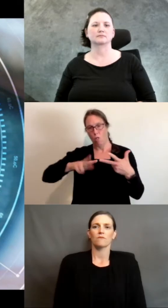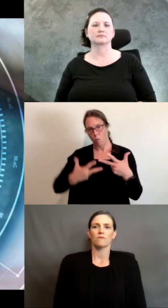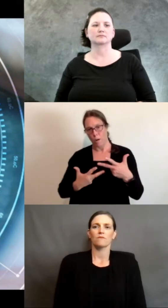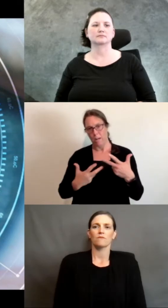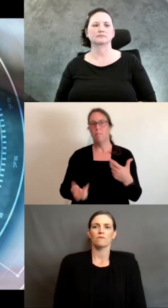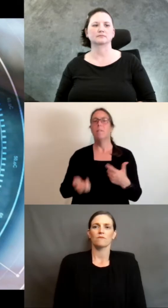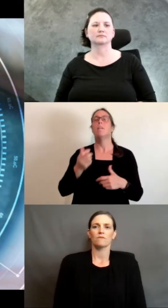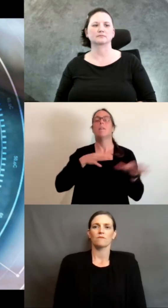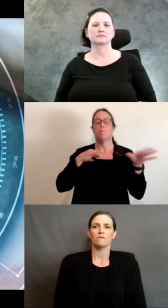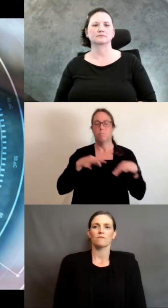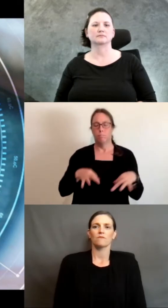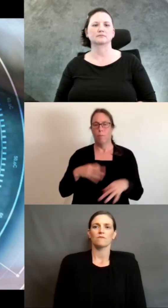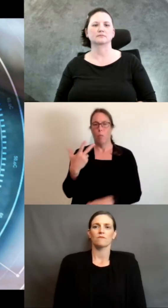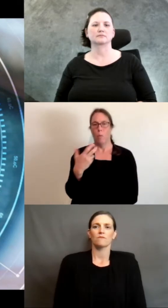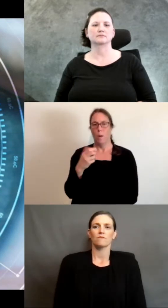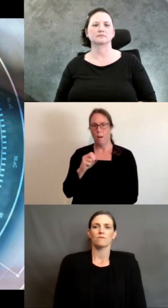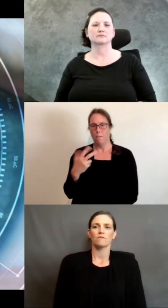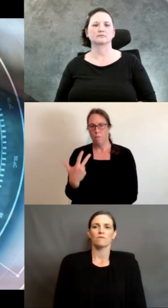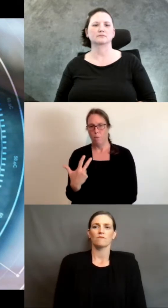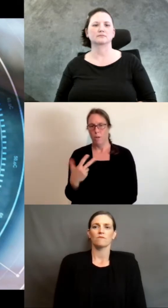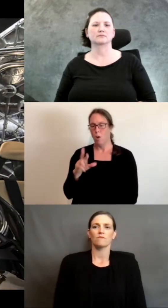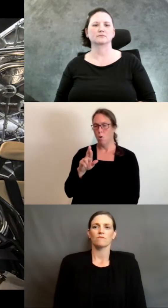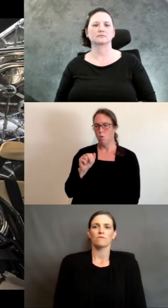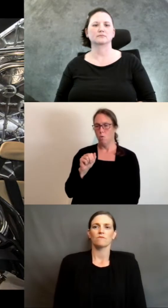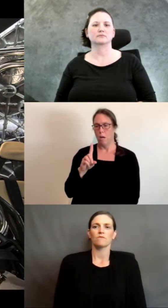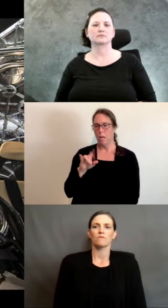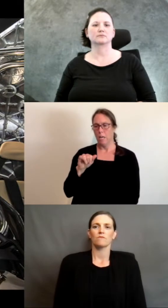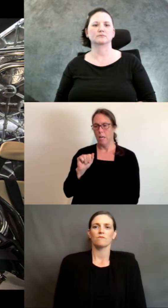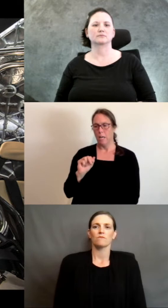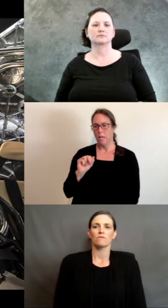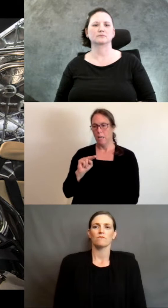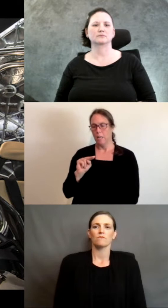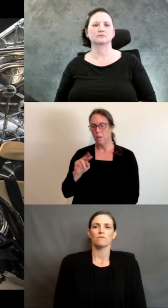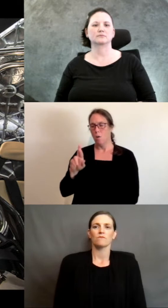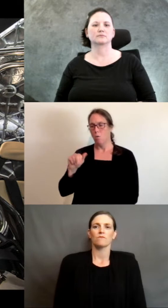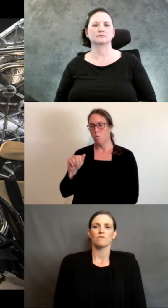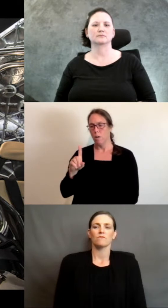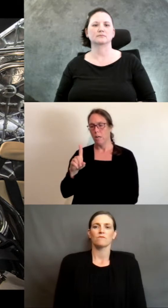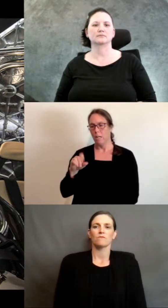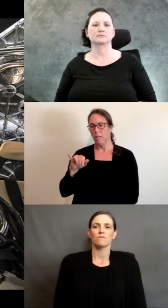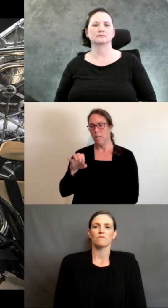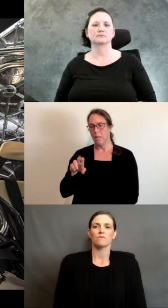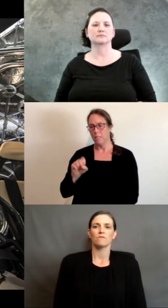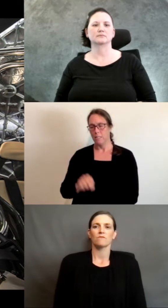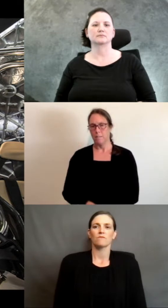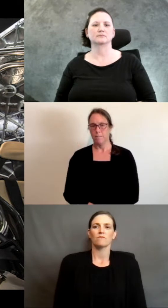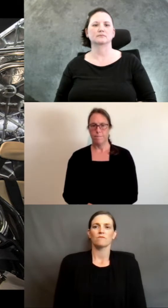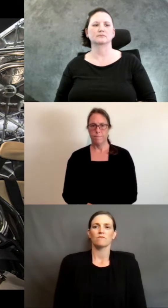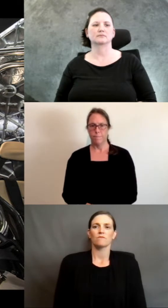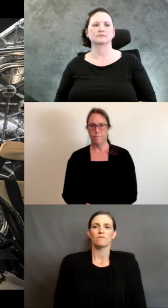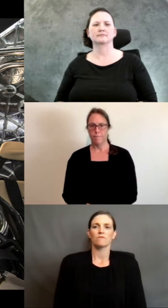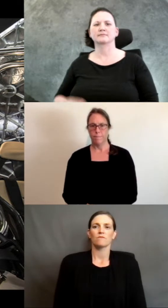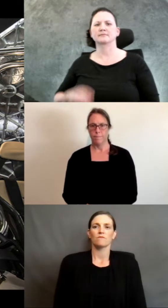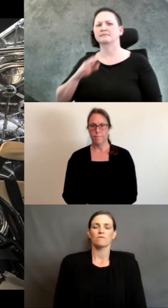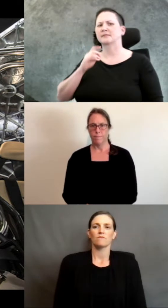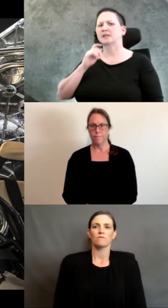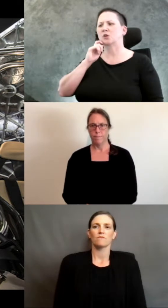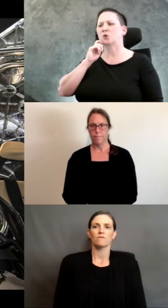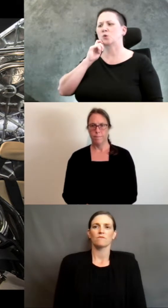3. Radian. Radius. Cool. Thank you, Robot. That's,